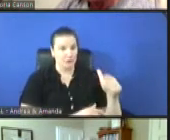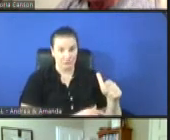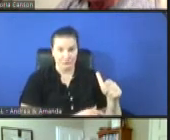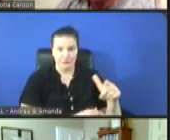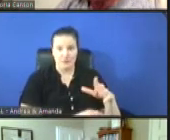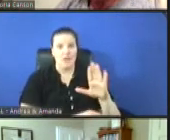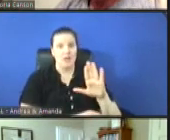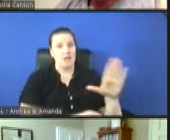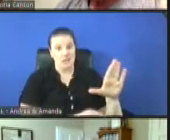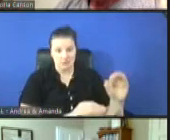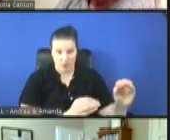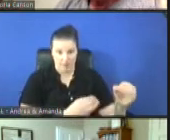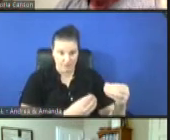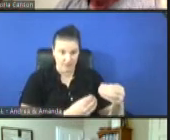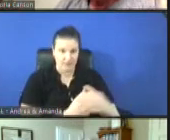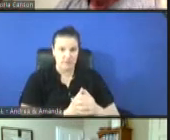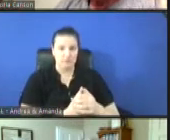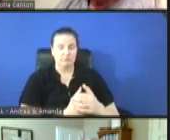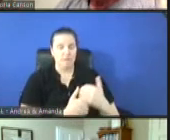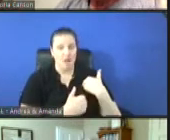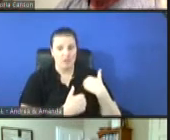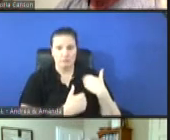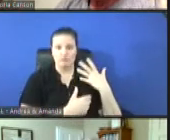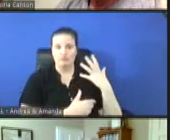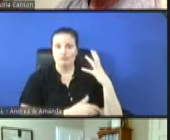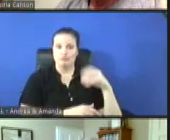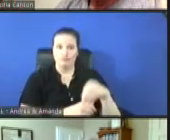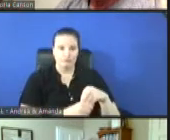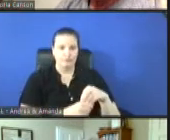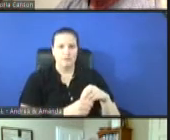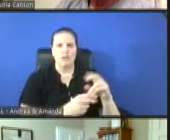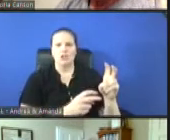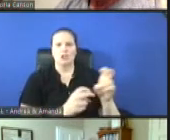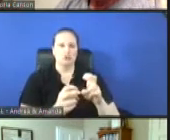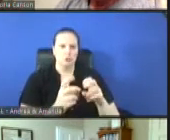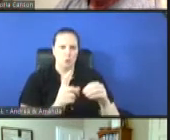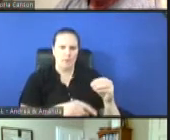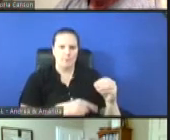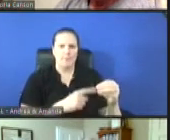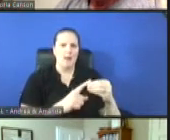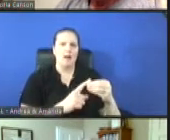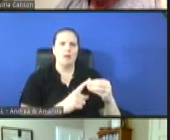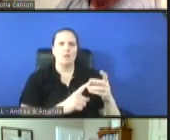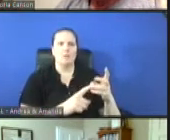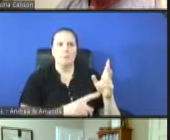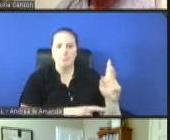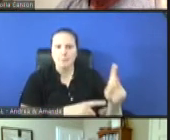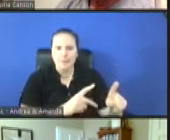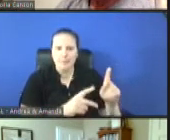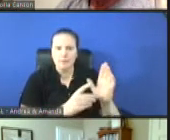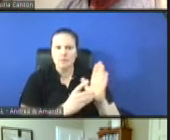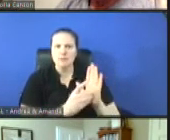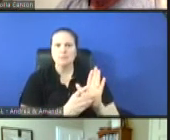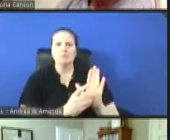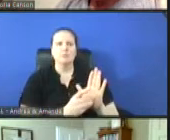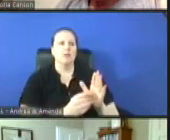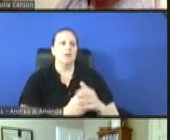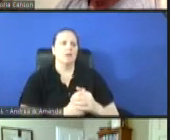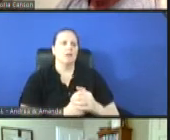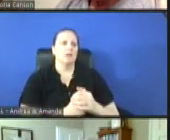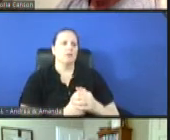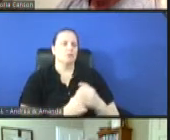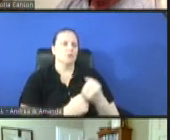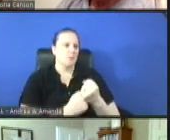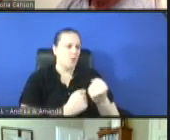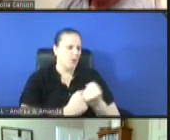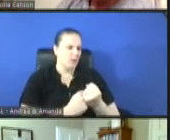his office has regarding the issue of, were people who demonstrate and